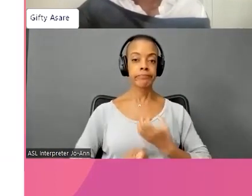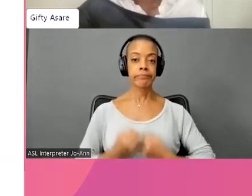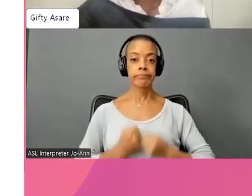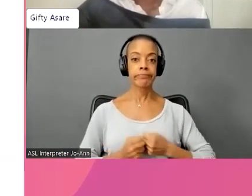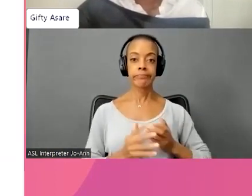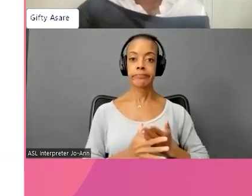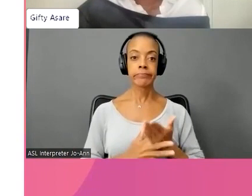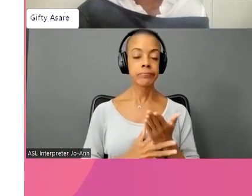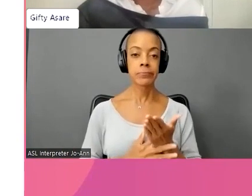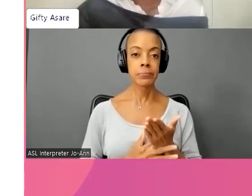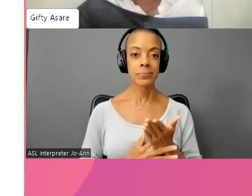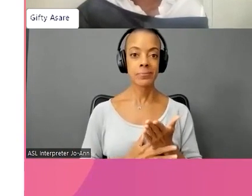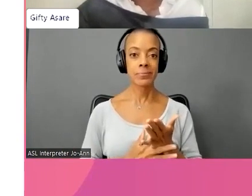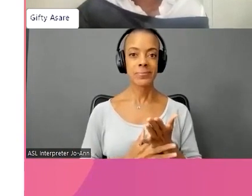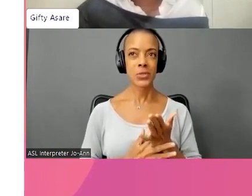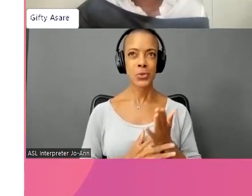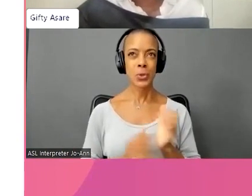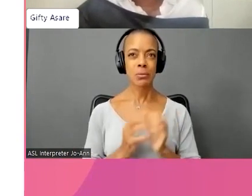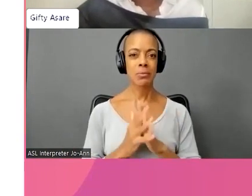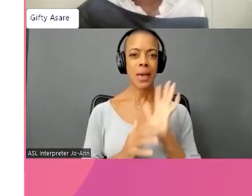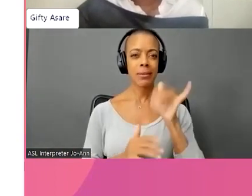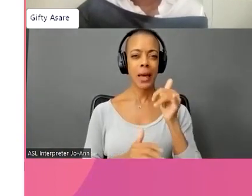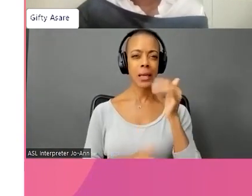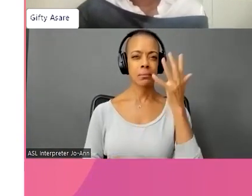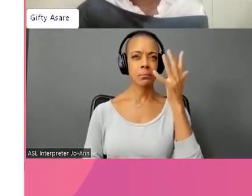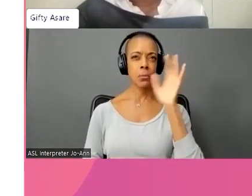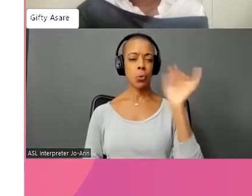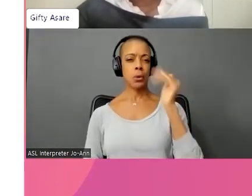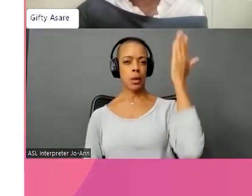creates this image that, the strong Black woman, she's resilient, she